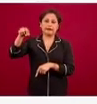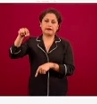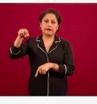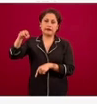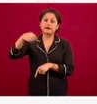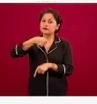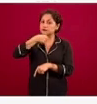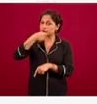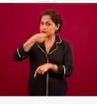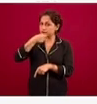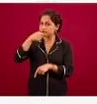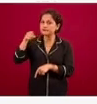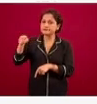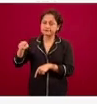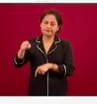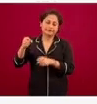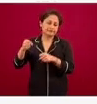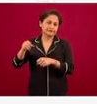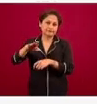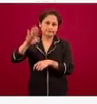of senior citizens